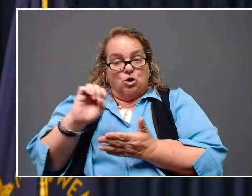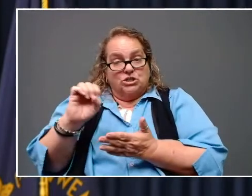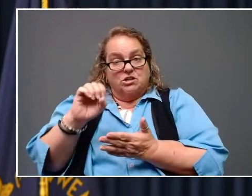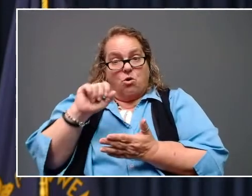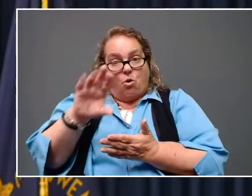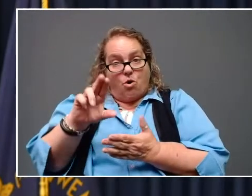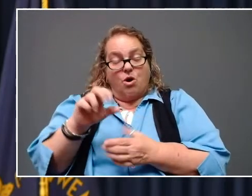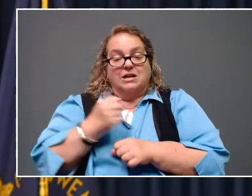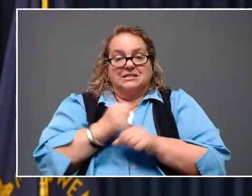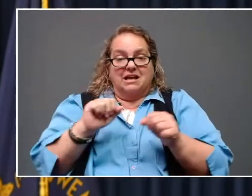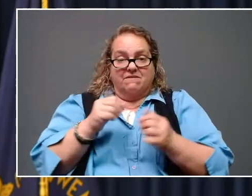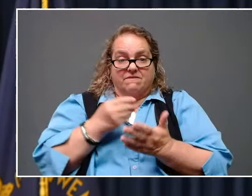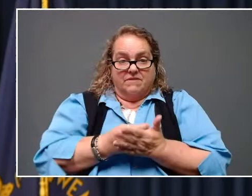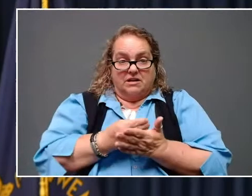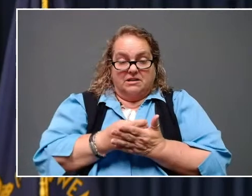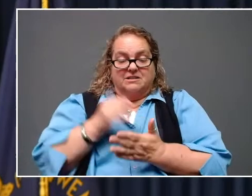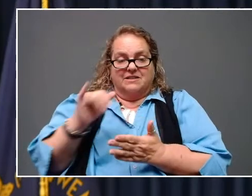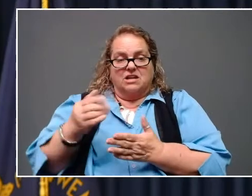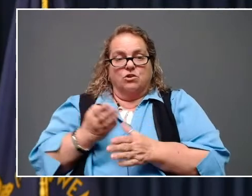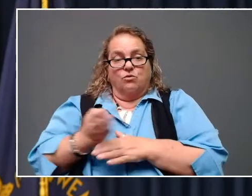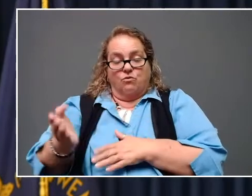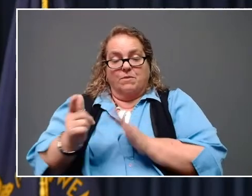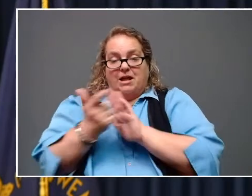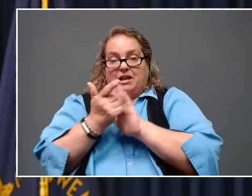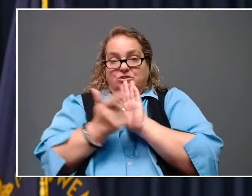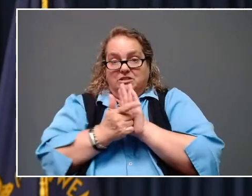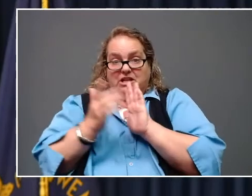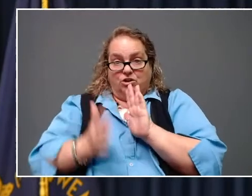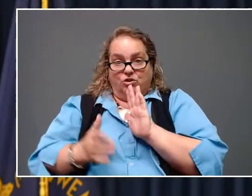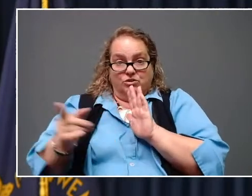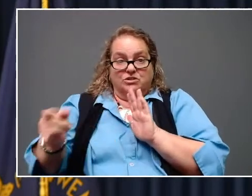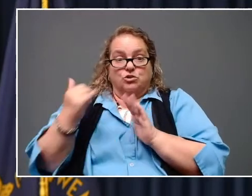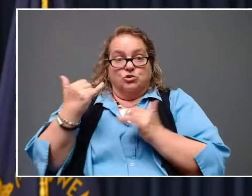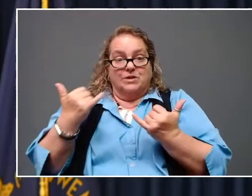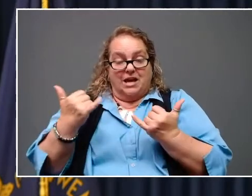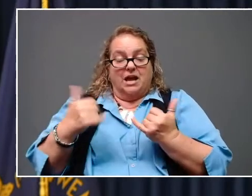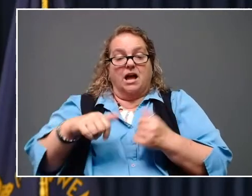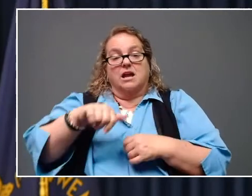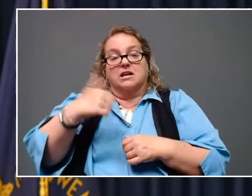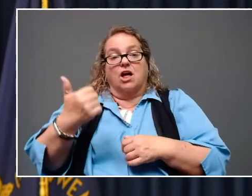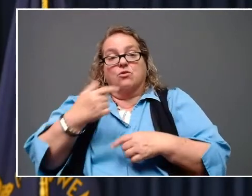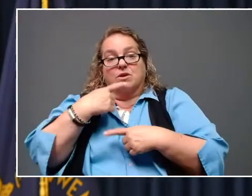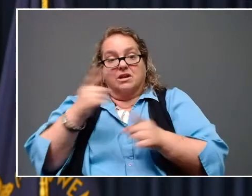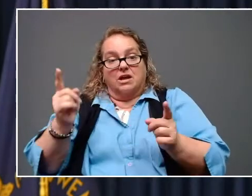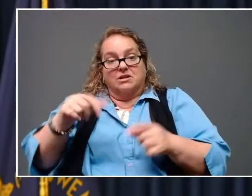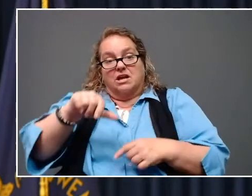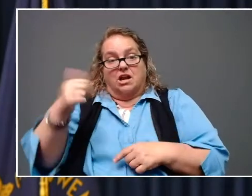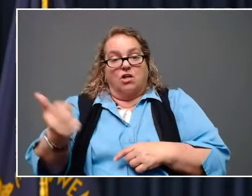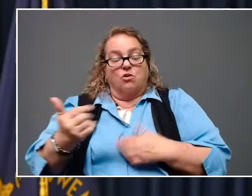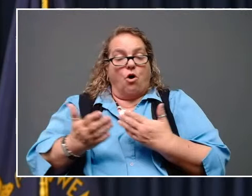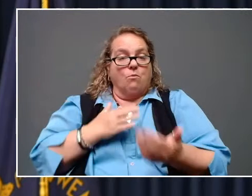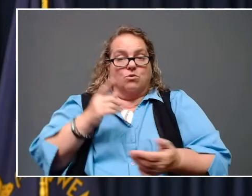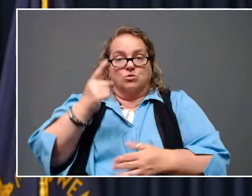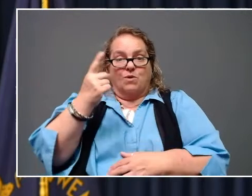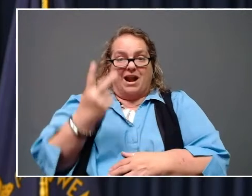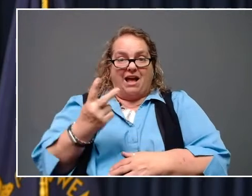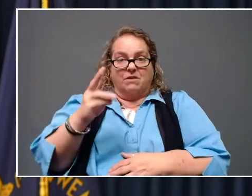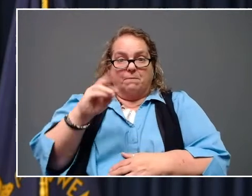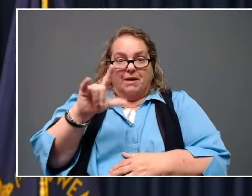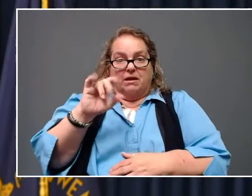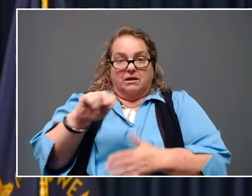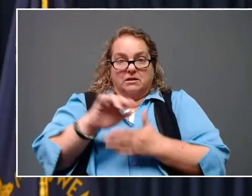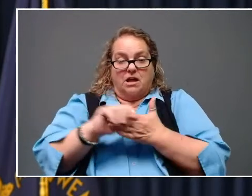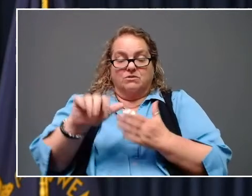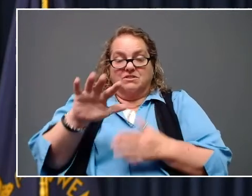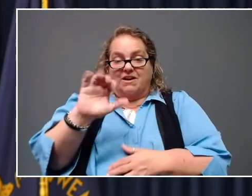through the General Assembly. Today, I'm happy to announce another round of more than $500,000, $586,000 to